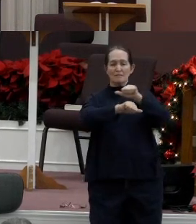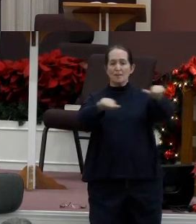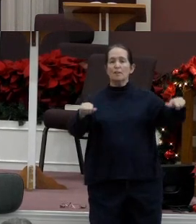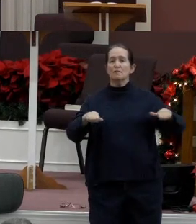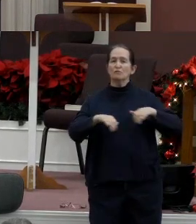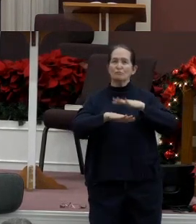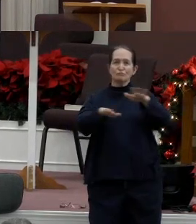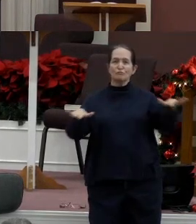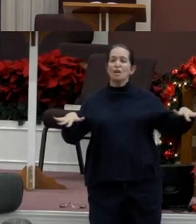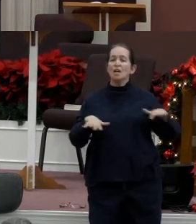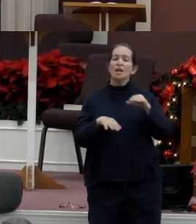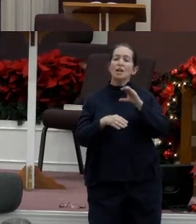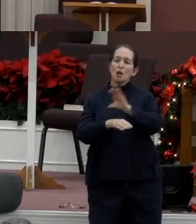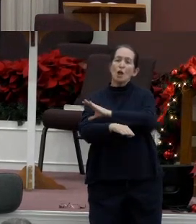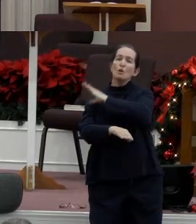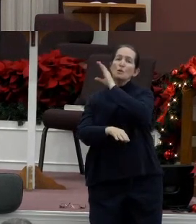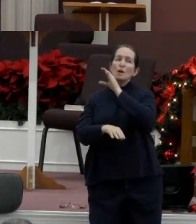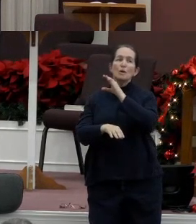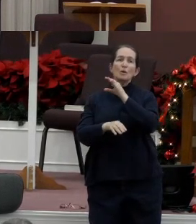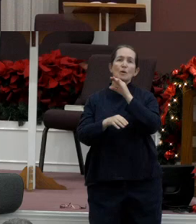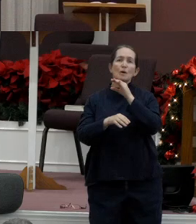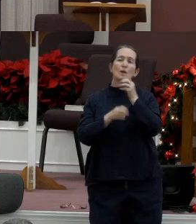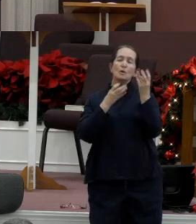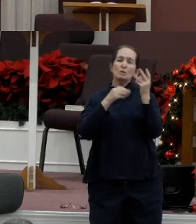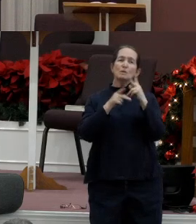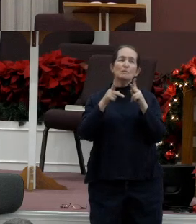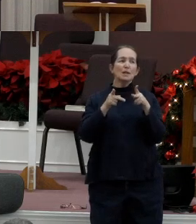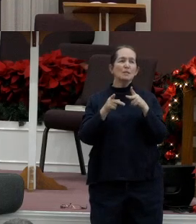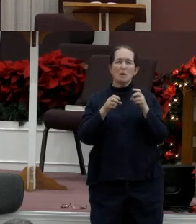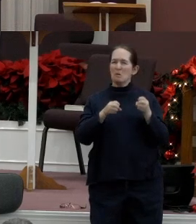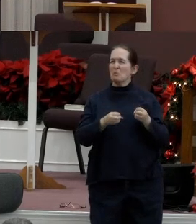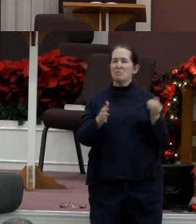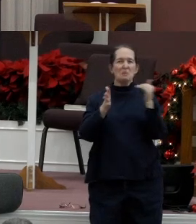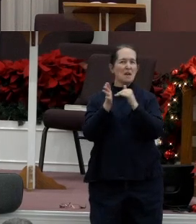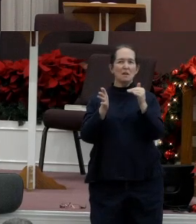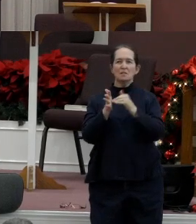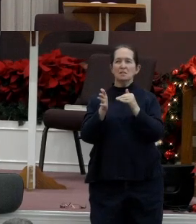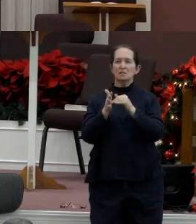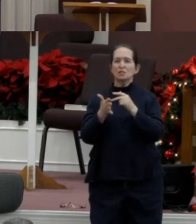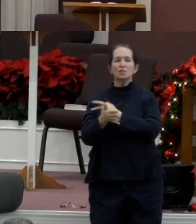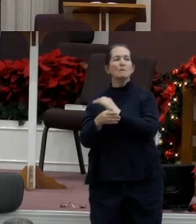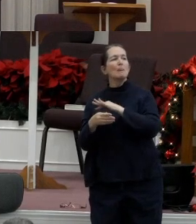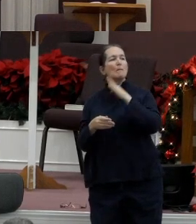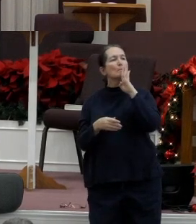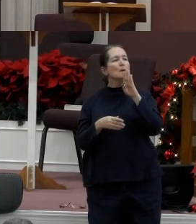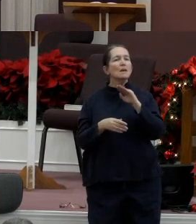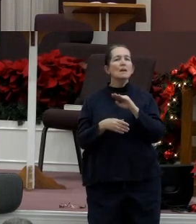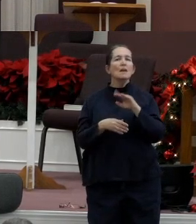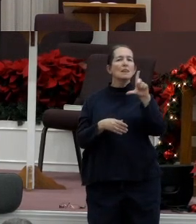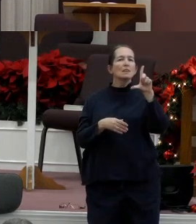go by where there were thousands of sheep out there. There'd be a llama out there.